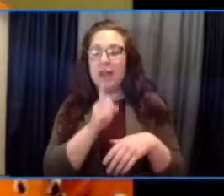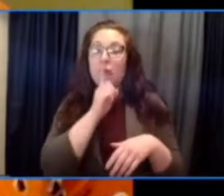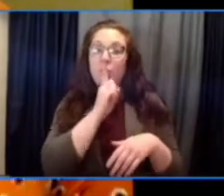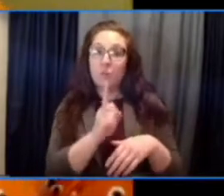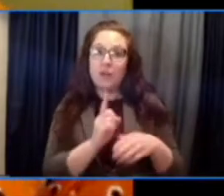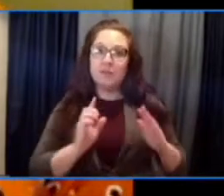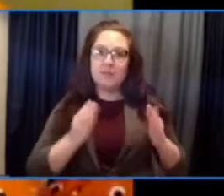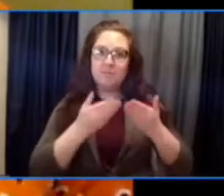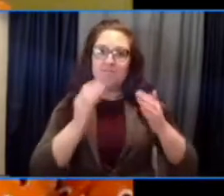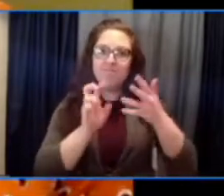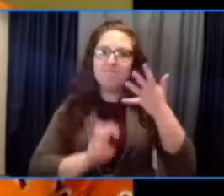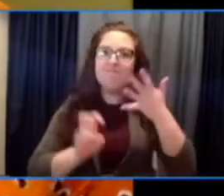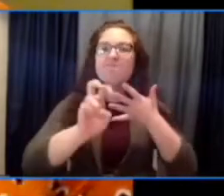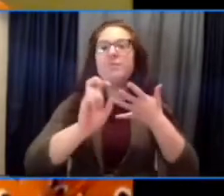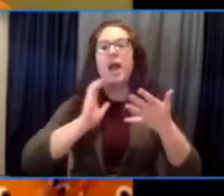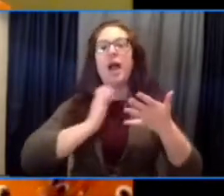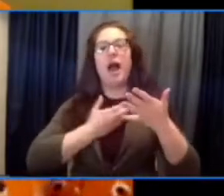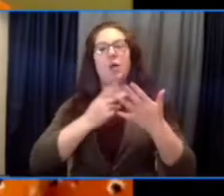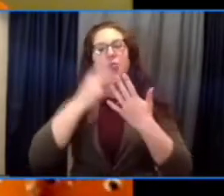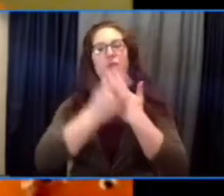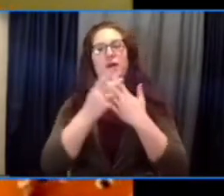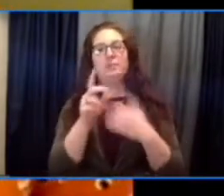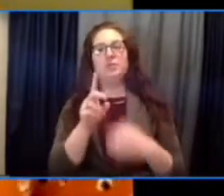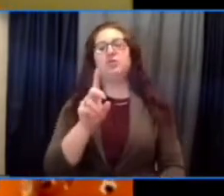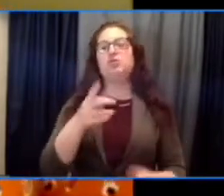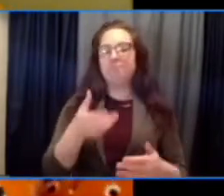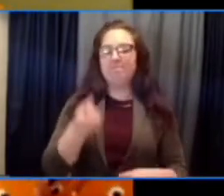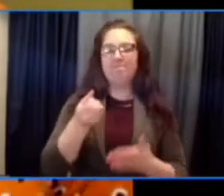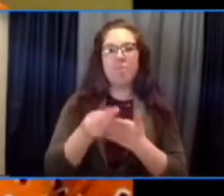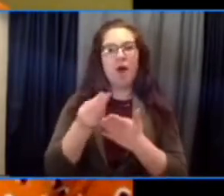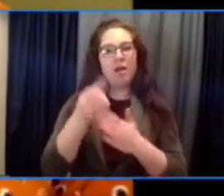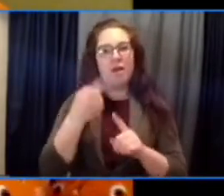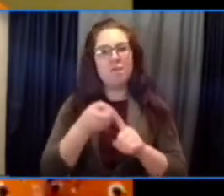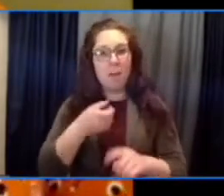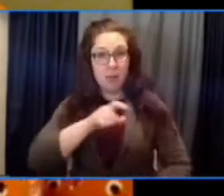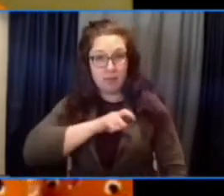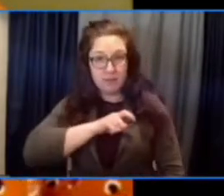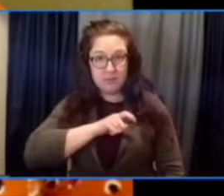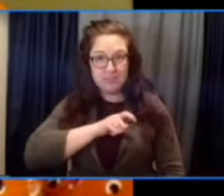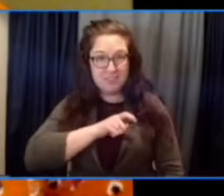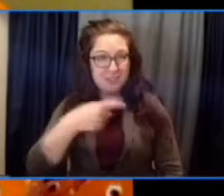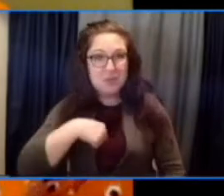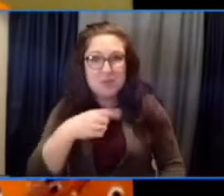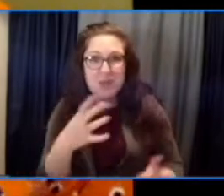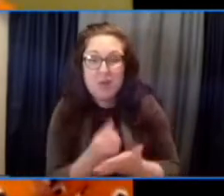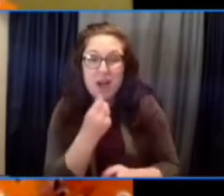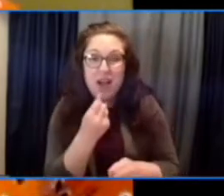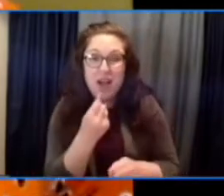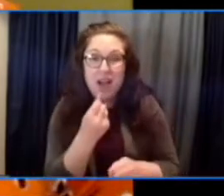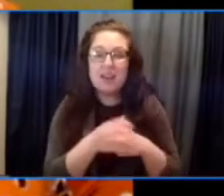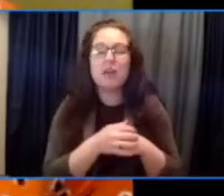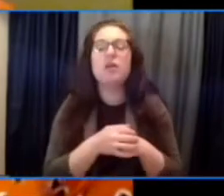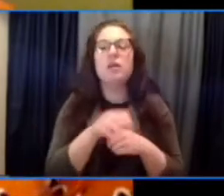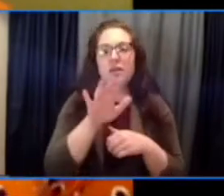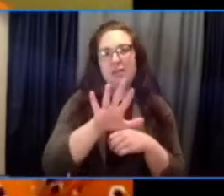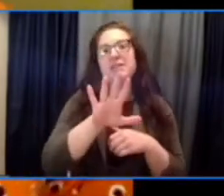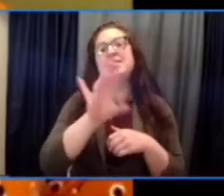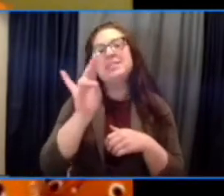once again, we won. This time with 57% of the vote. The lesson here